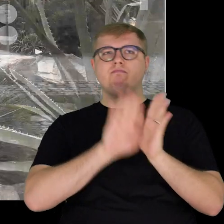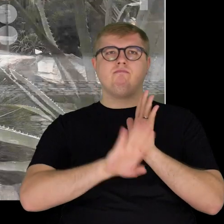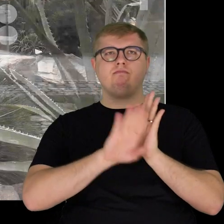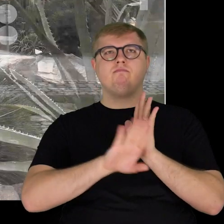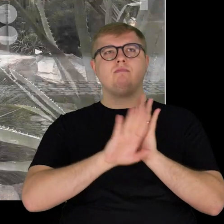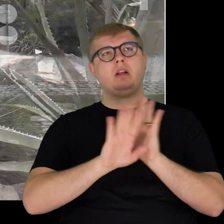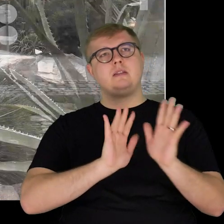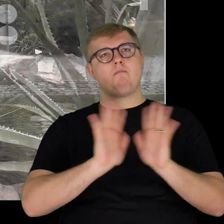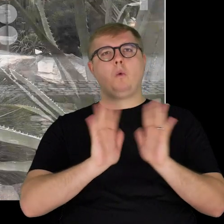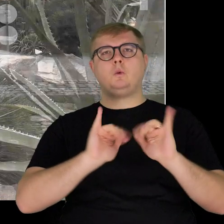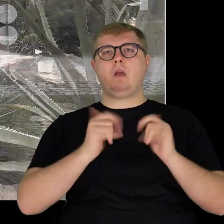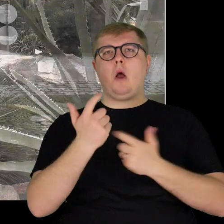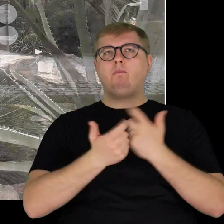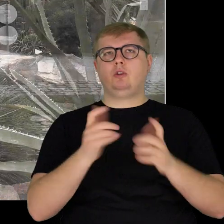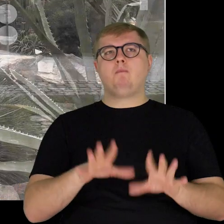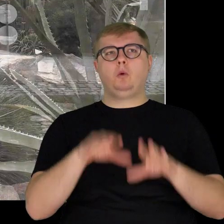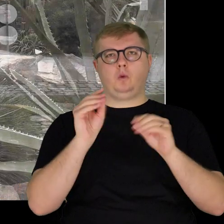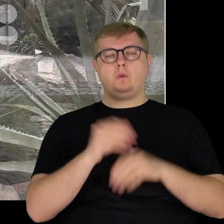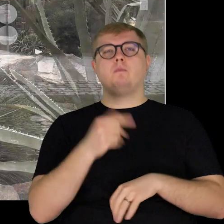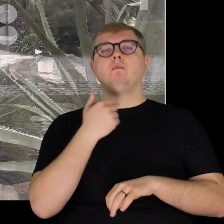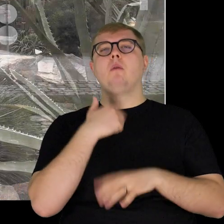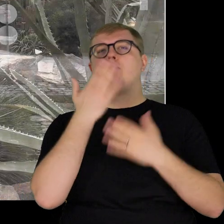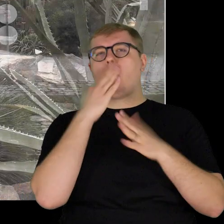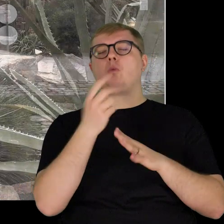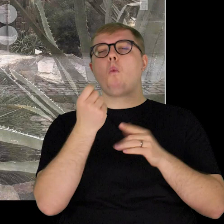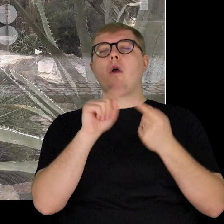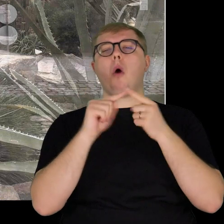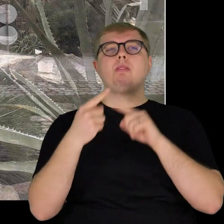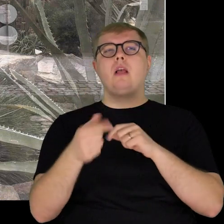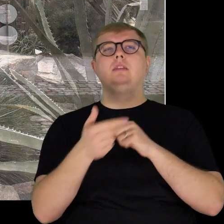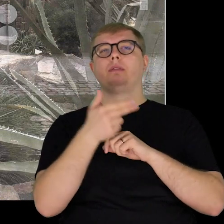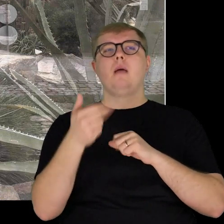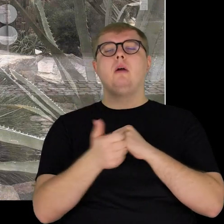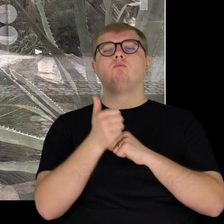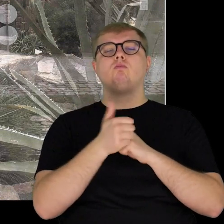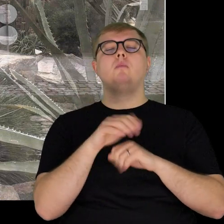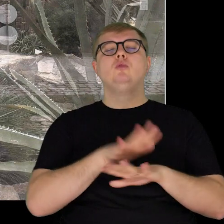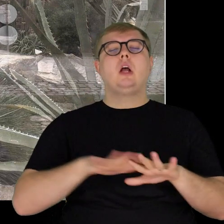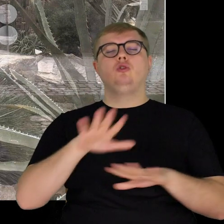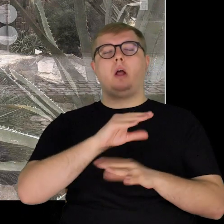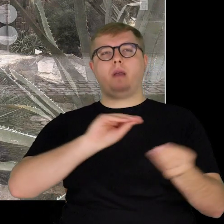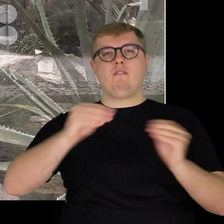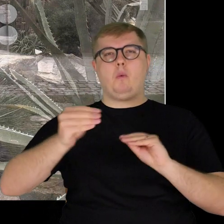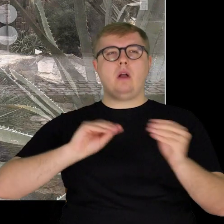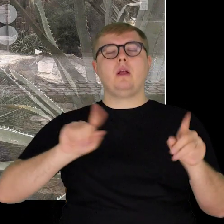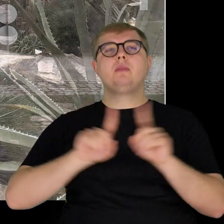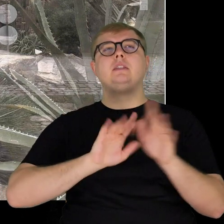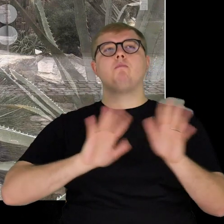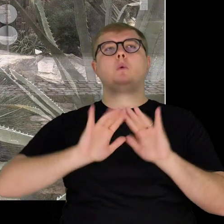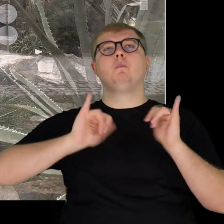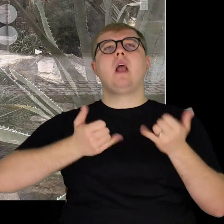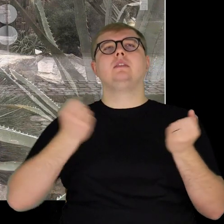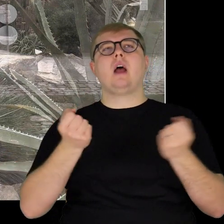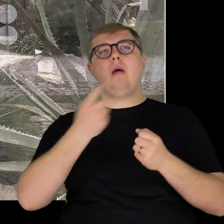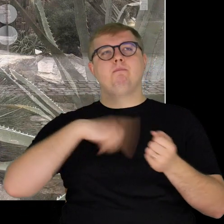with, giving you a bit of context on this refiguration of space and the way we try to think about